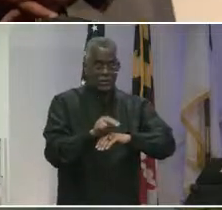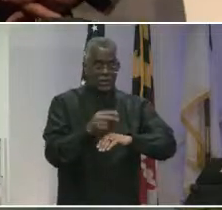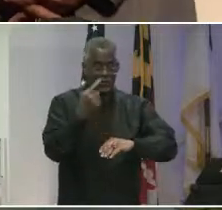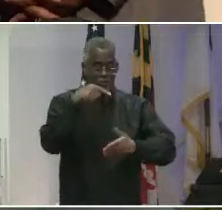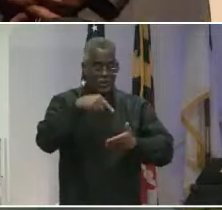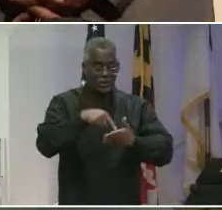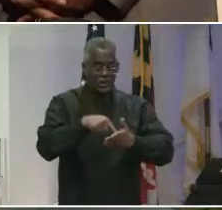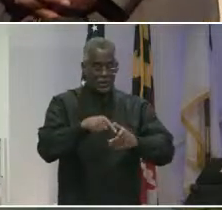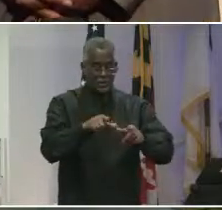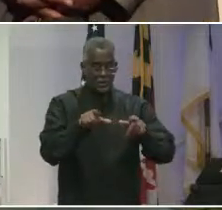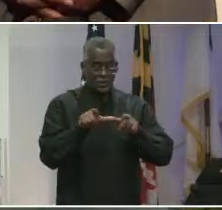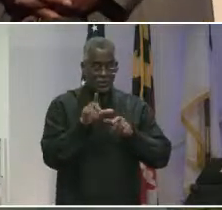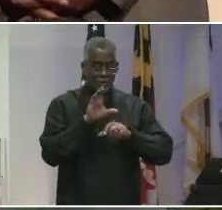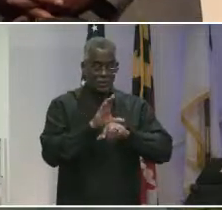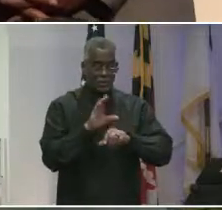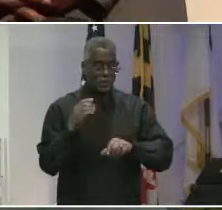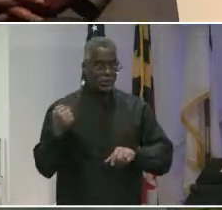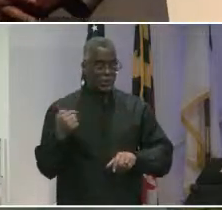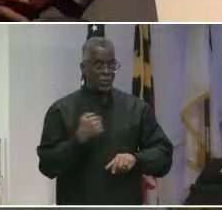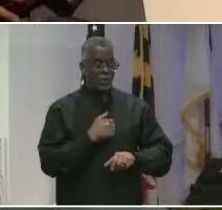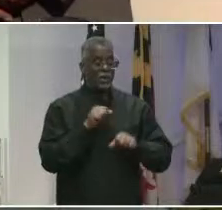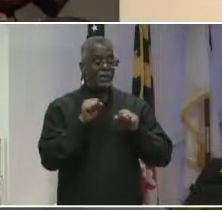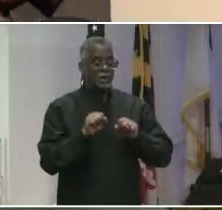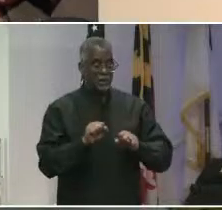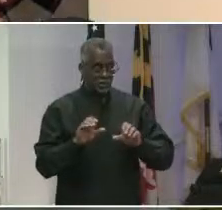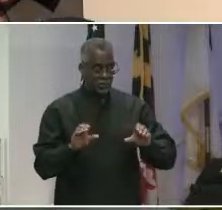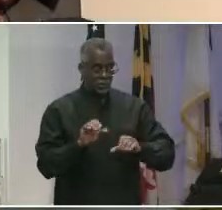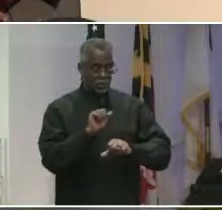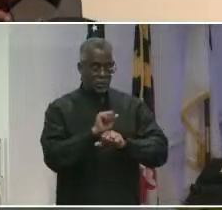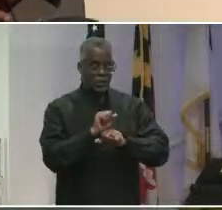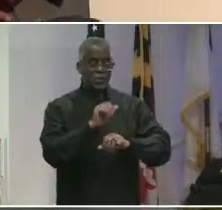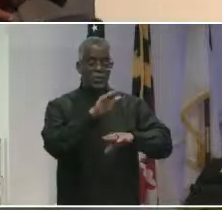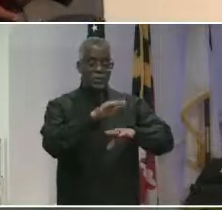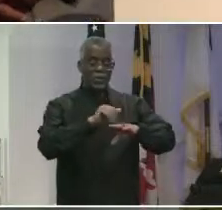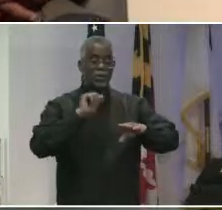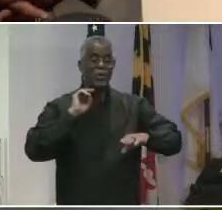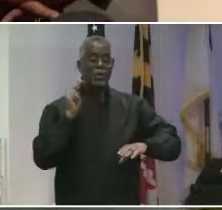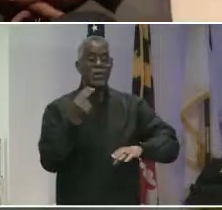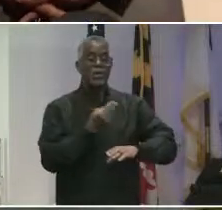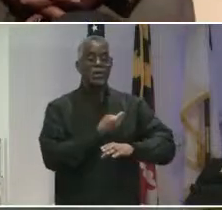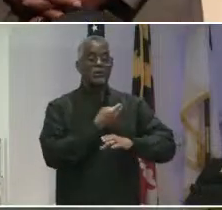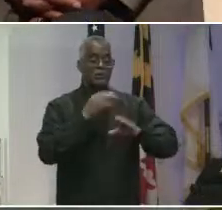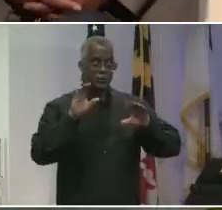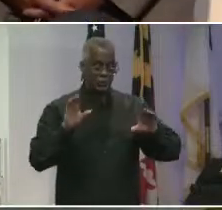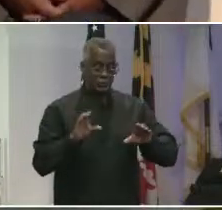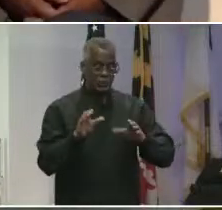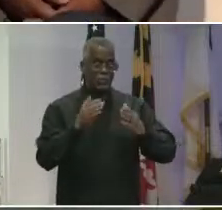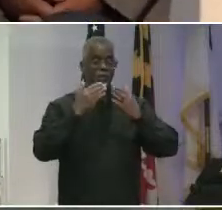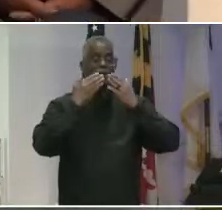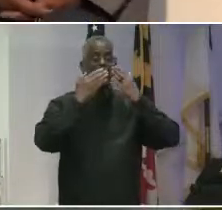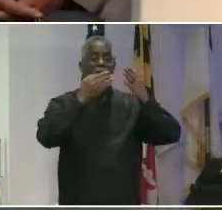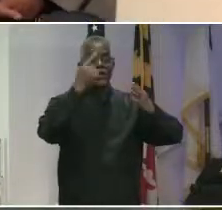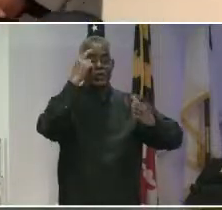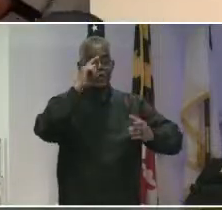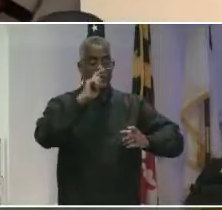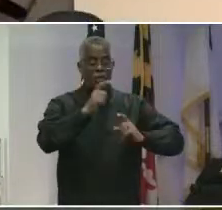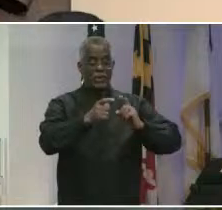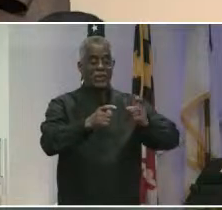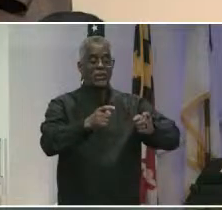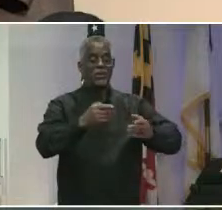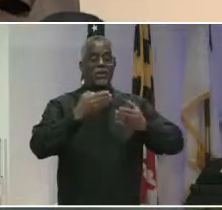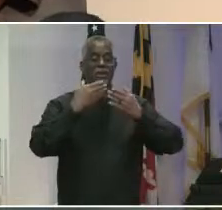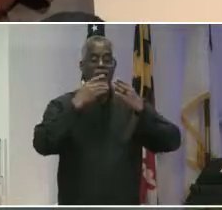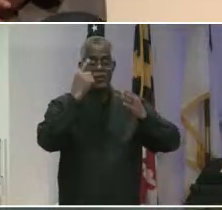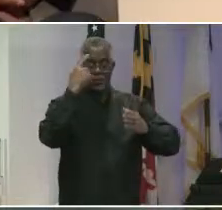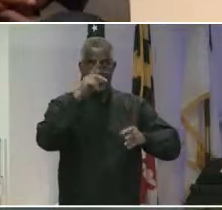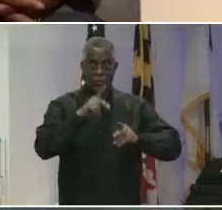dear God, so that we can do the work that you have called our hands to do. So, God, we thank you. We thank you for the gift. We thank you for the